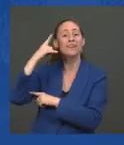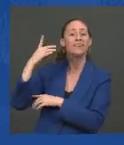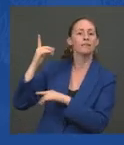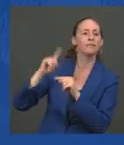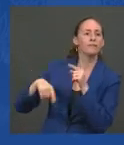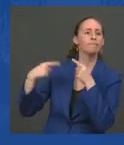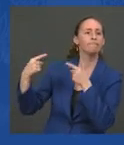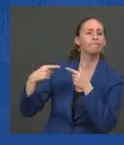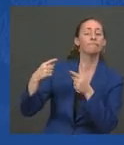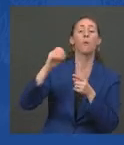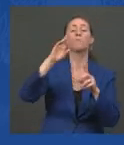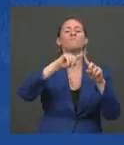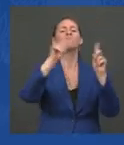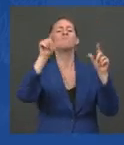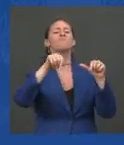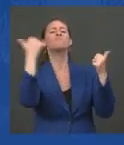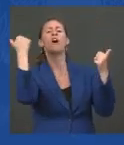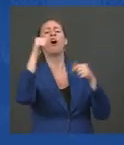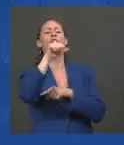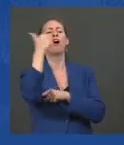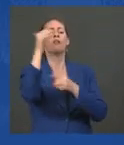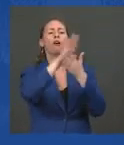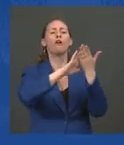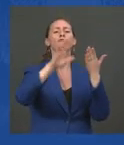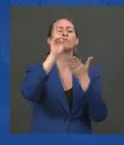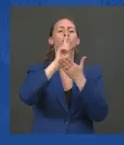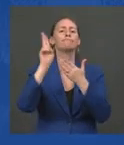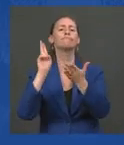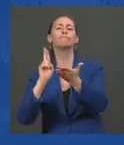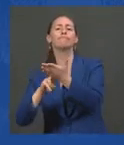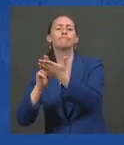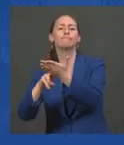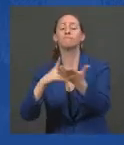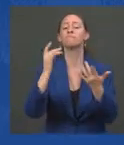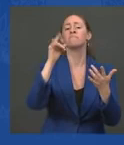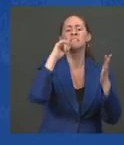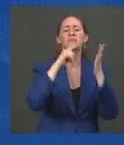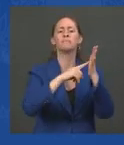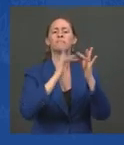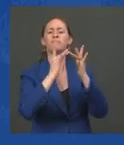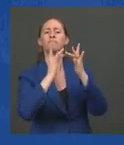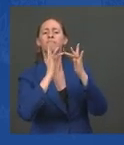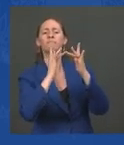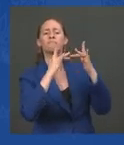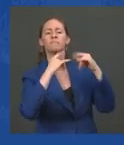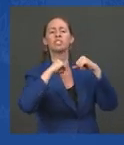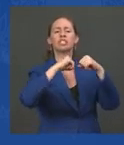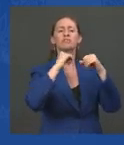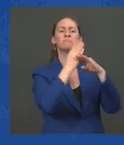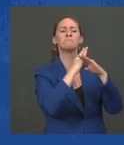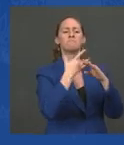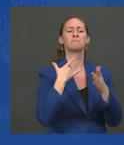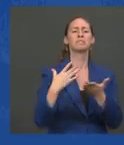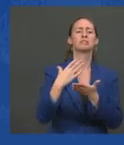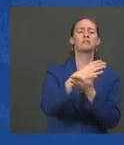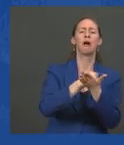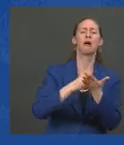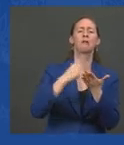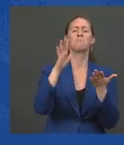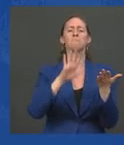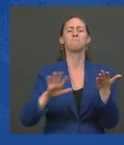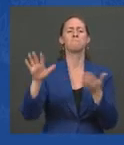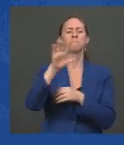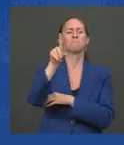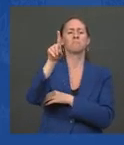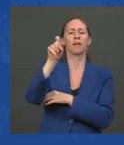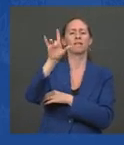out and get. Cybersecurity, for example. Starting salaries, $125,000, but you don't get